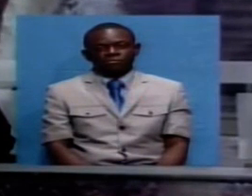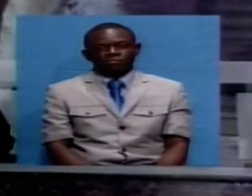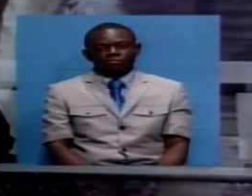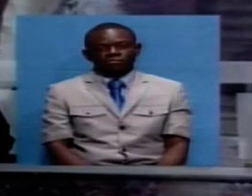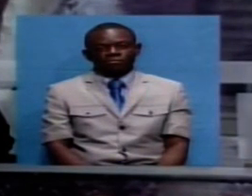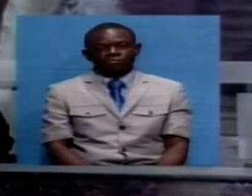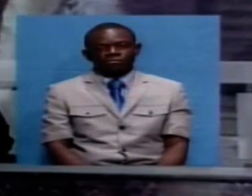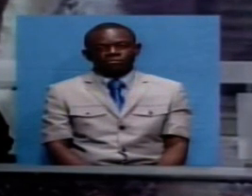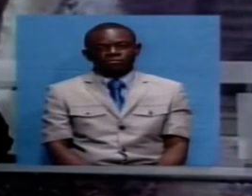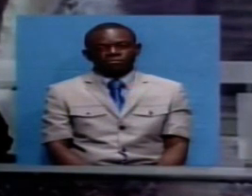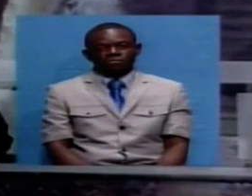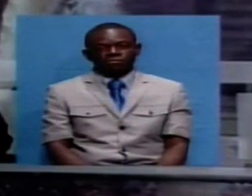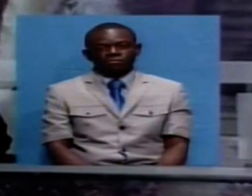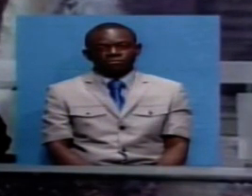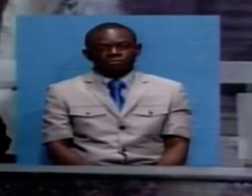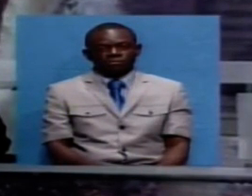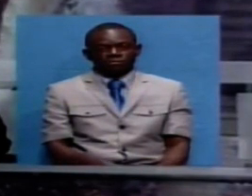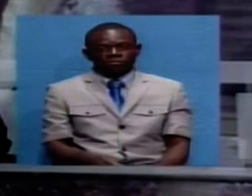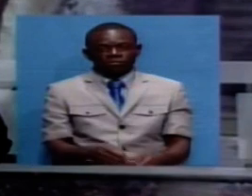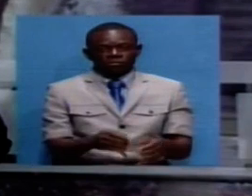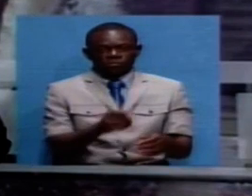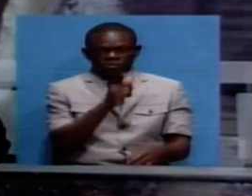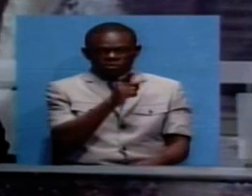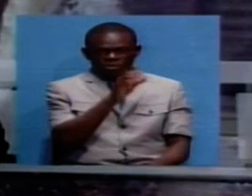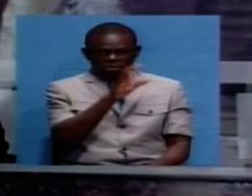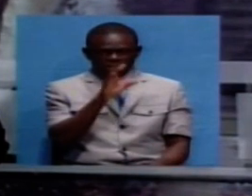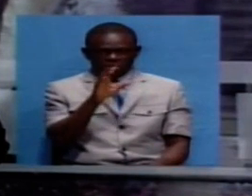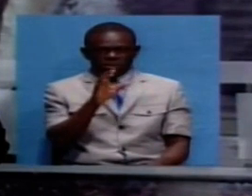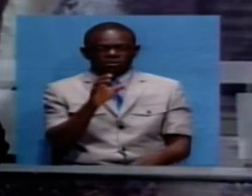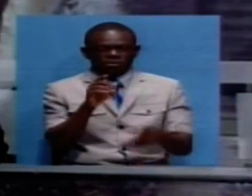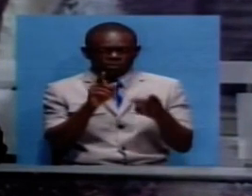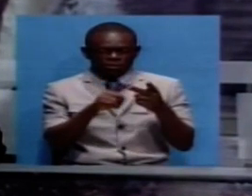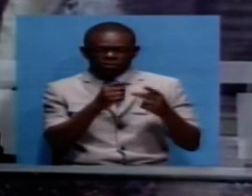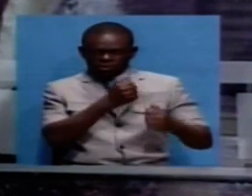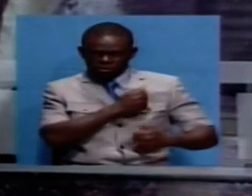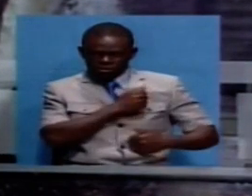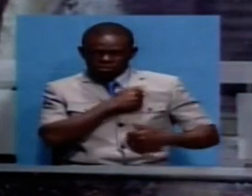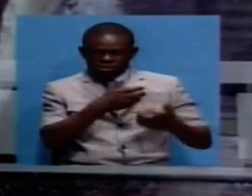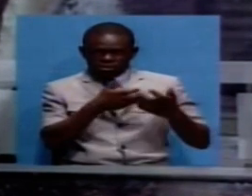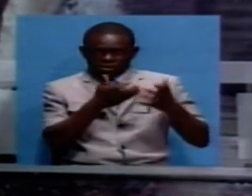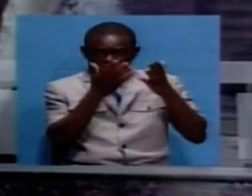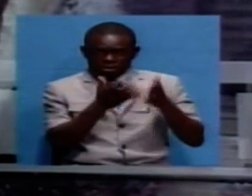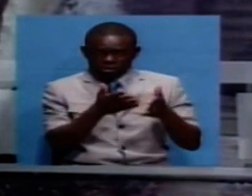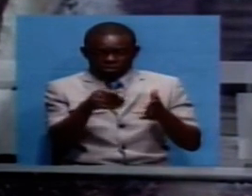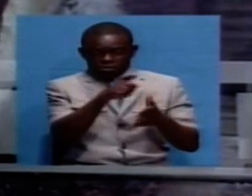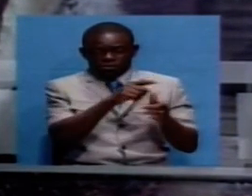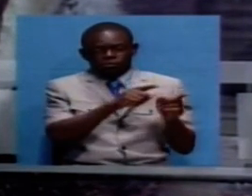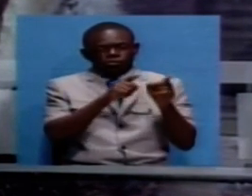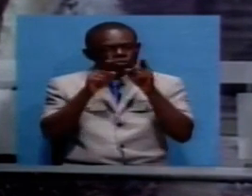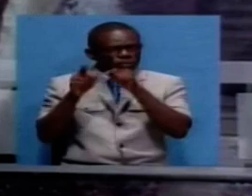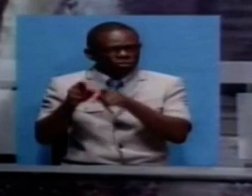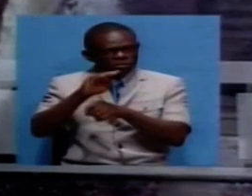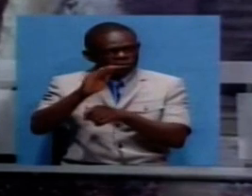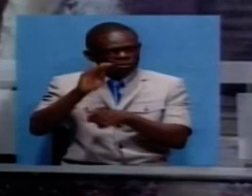And engineers from the Zambia Army and Lusaka City Council have moved on site at the Lusaka City Market to assess the extent